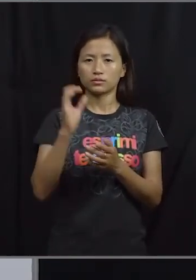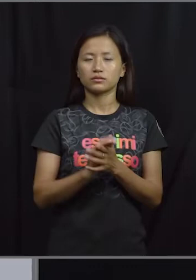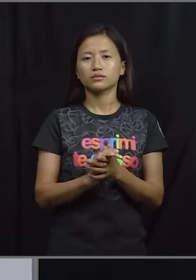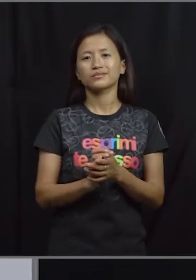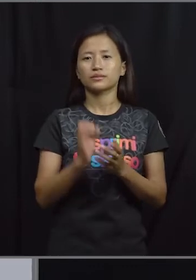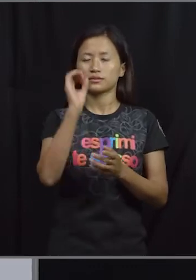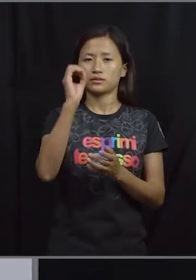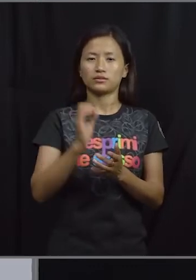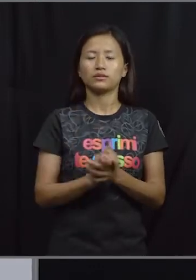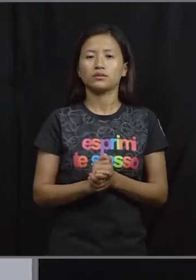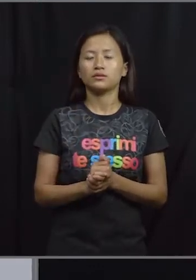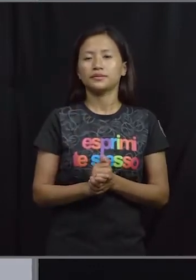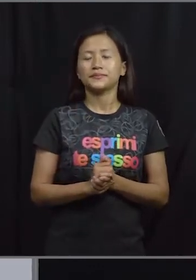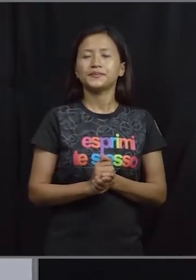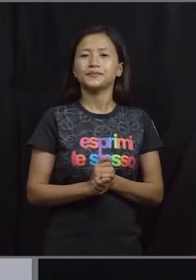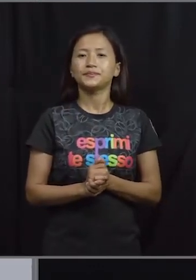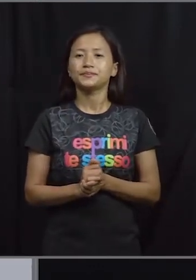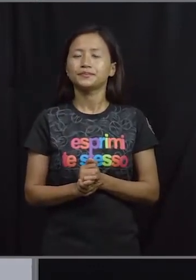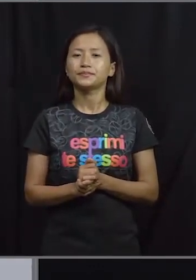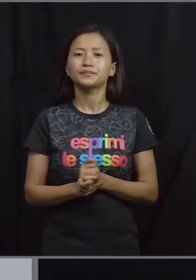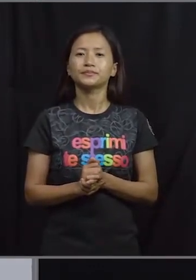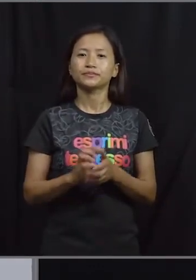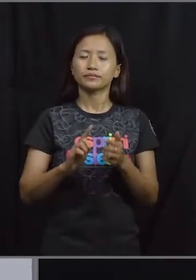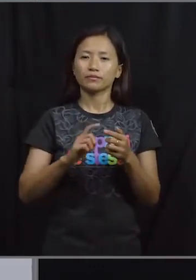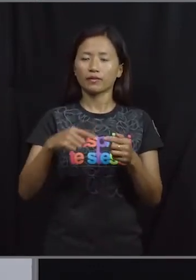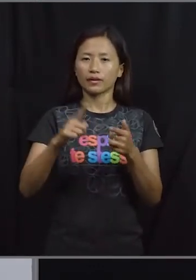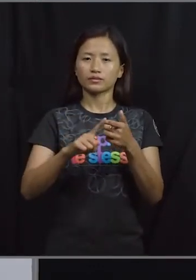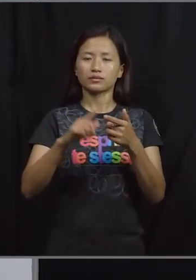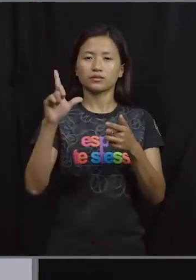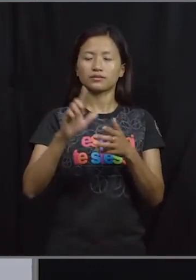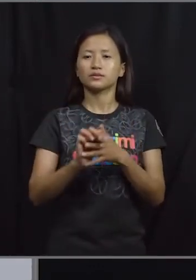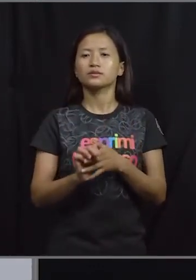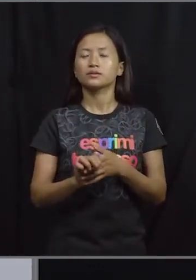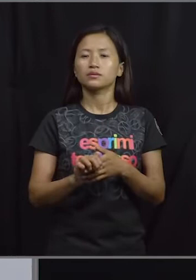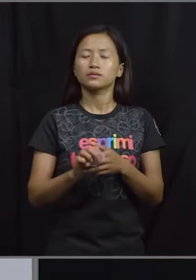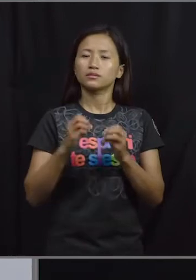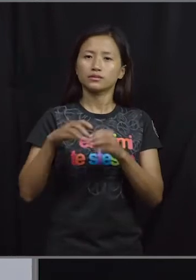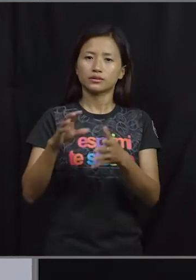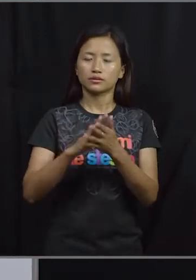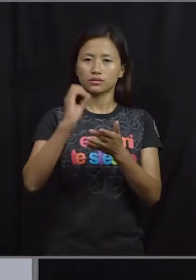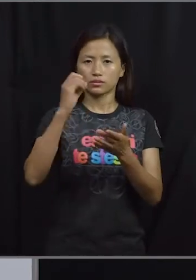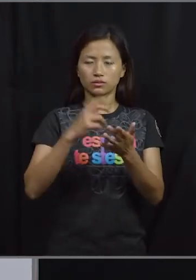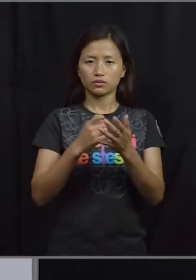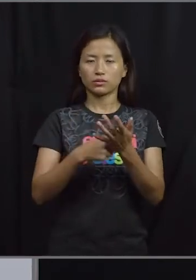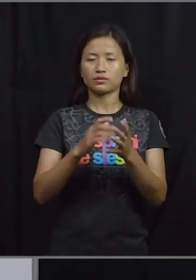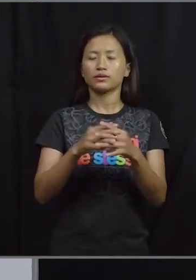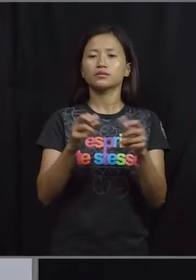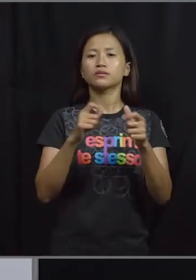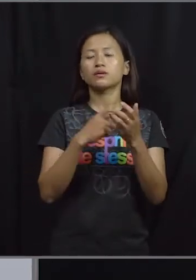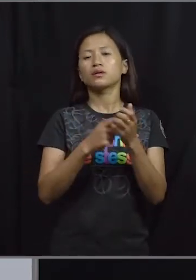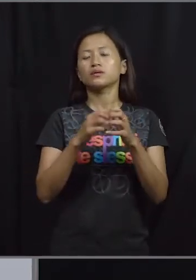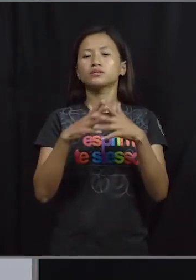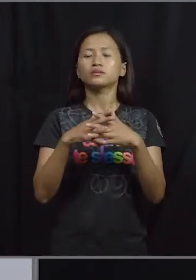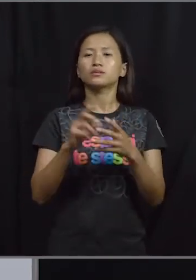0, right. Okay. Then for this element we will delete this column and this row where it presents, and then we